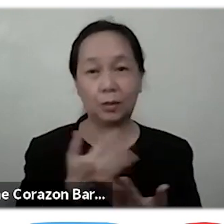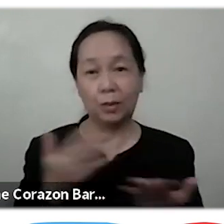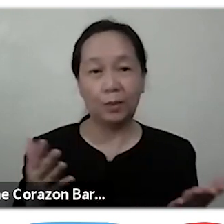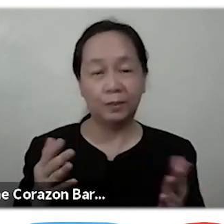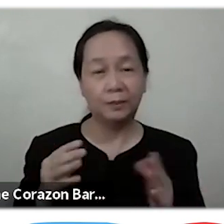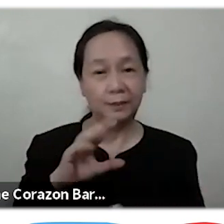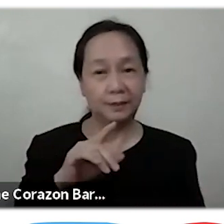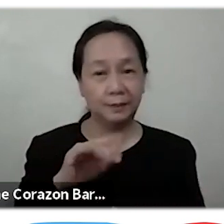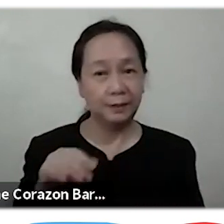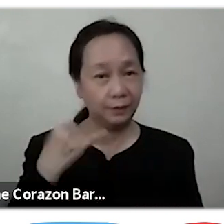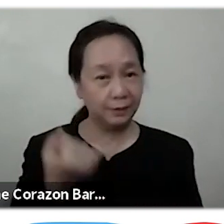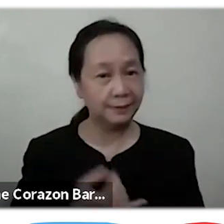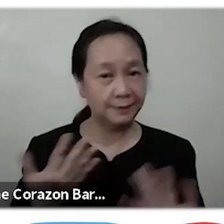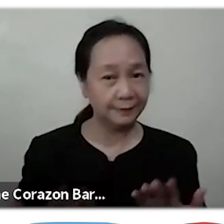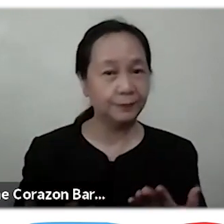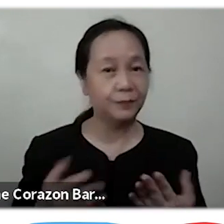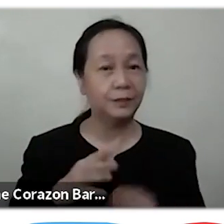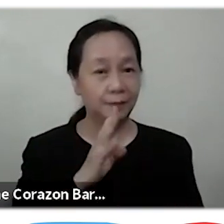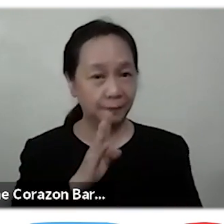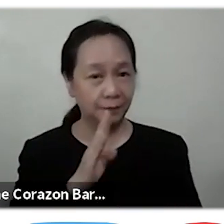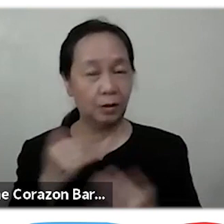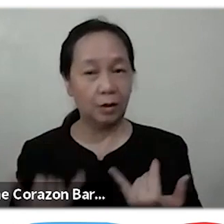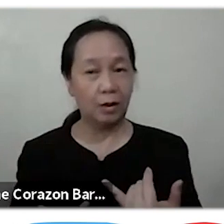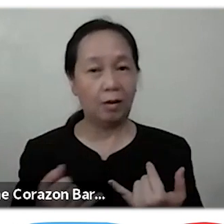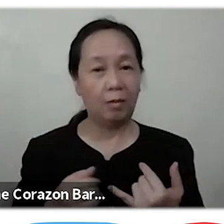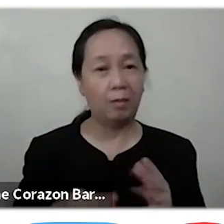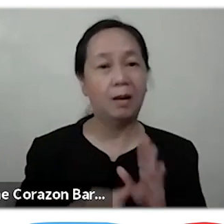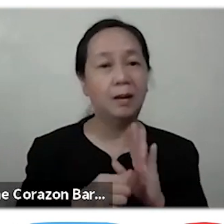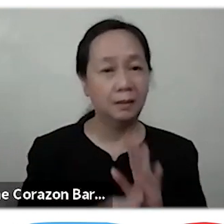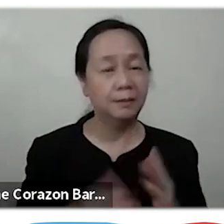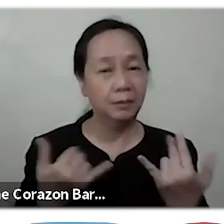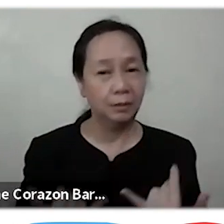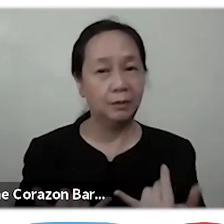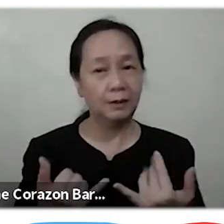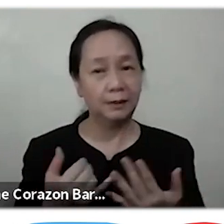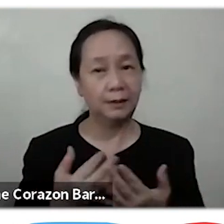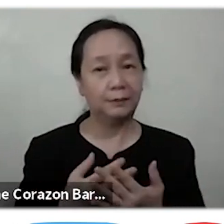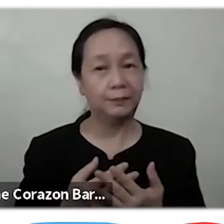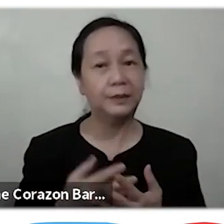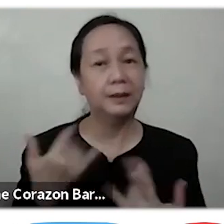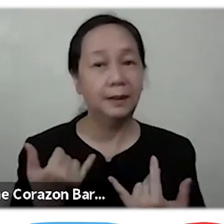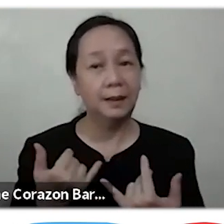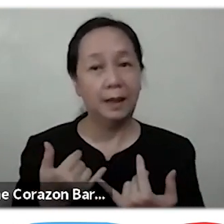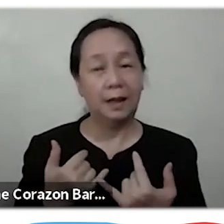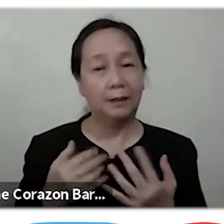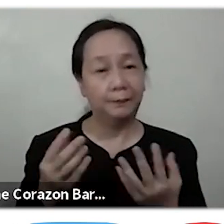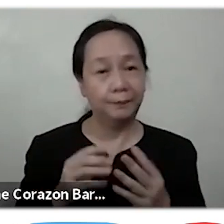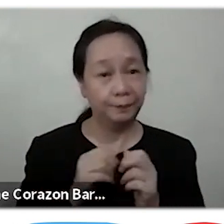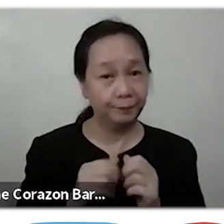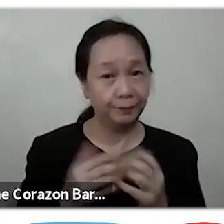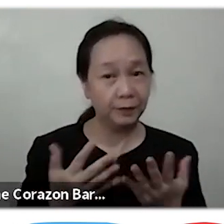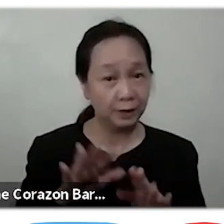for inviting me today to speak on the impacts of online participation of children